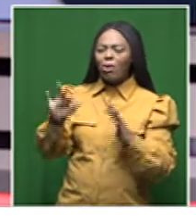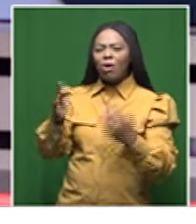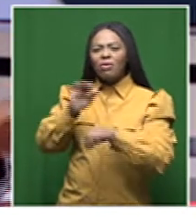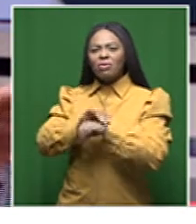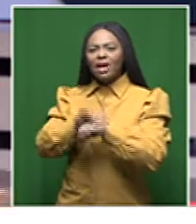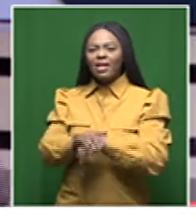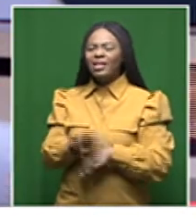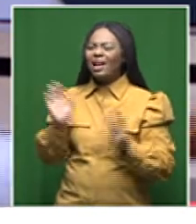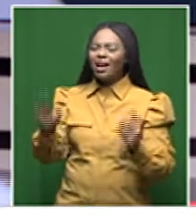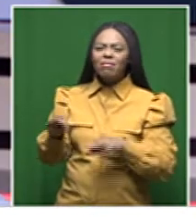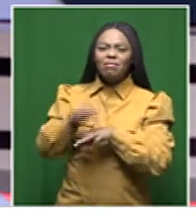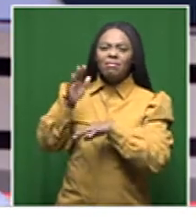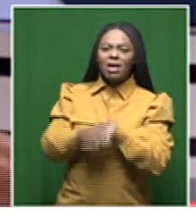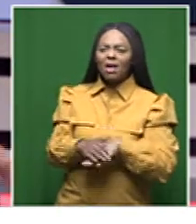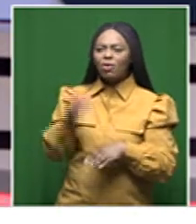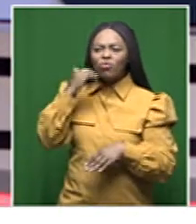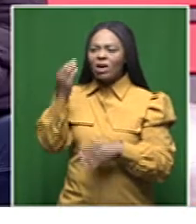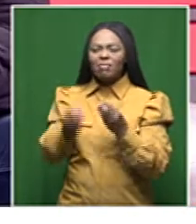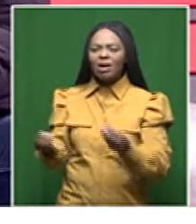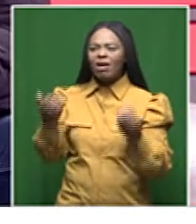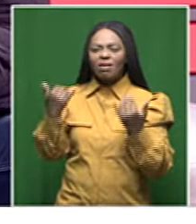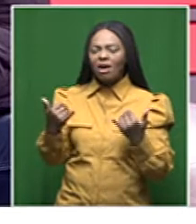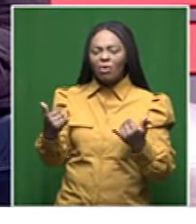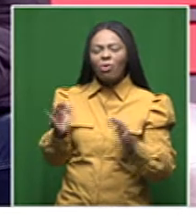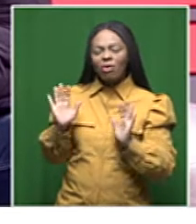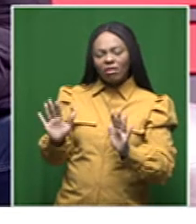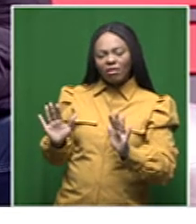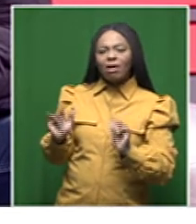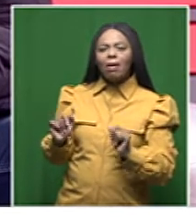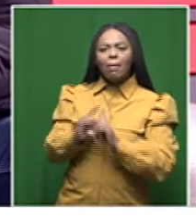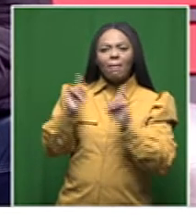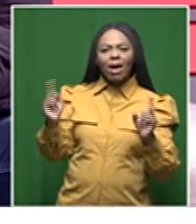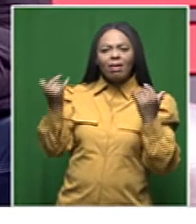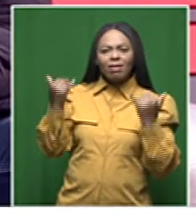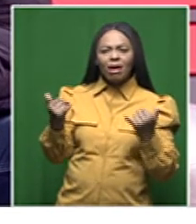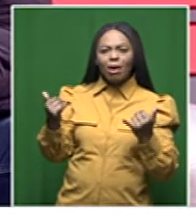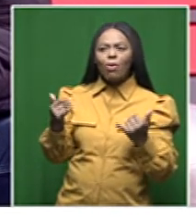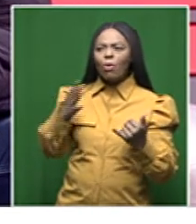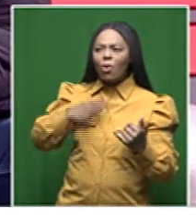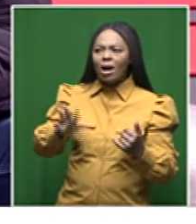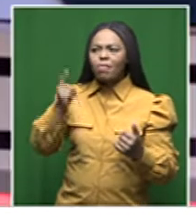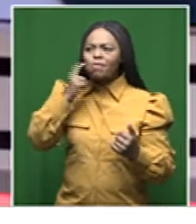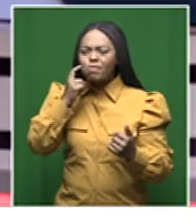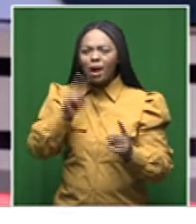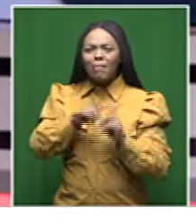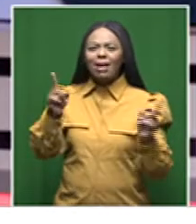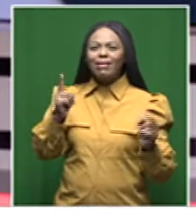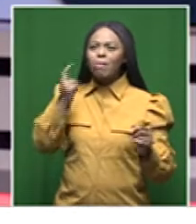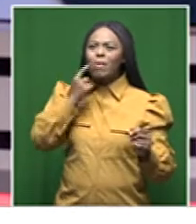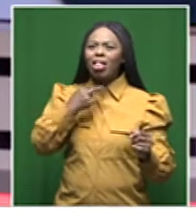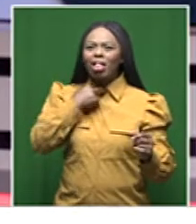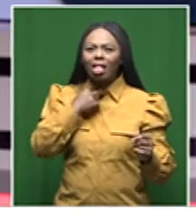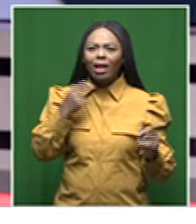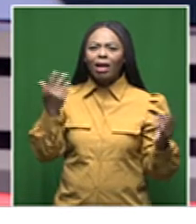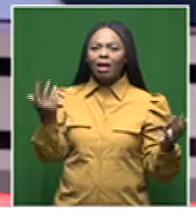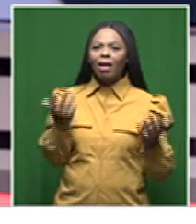that, we just got married, we don't want to have kids right now, we're taking our time. But when you've now expressed you want to have kids, but nothing is happening, that creates